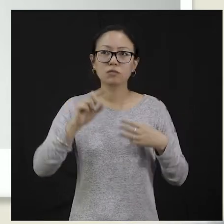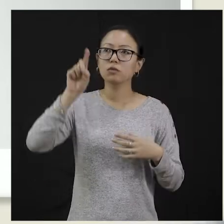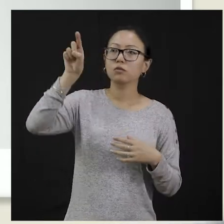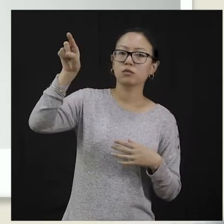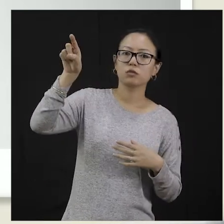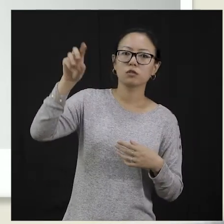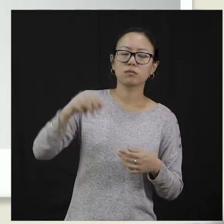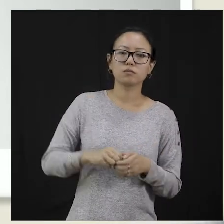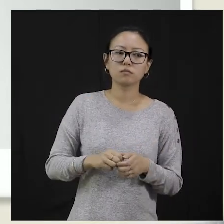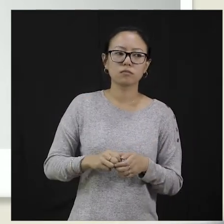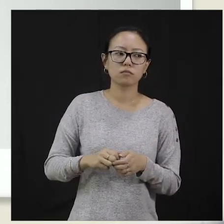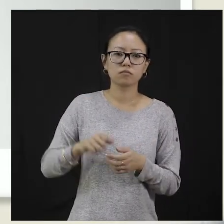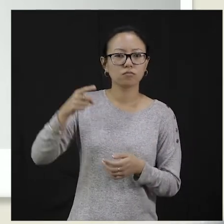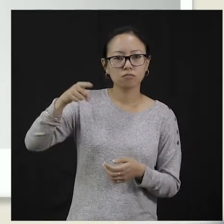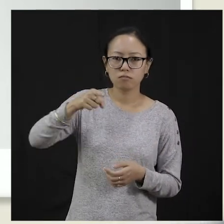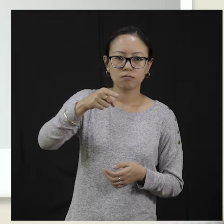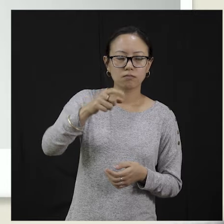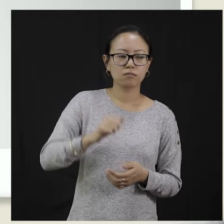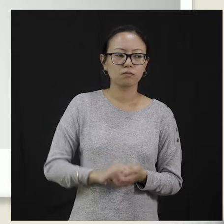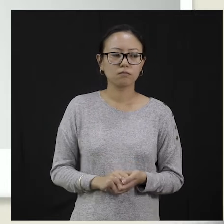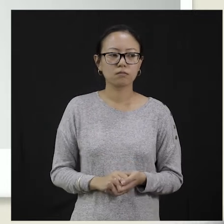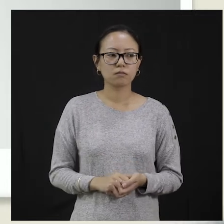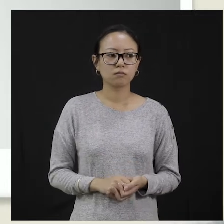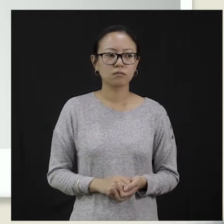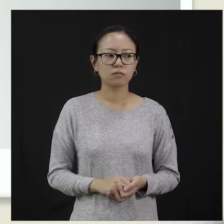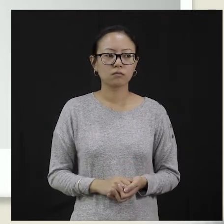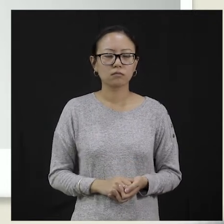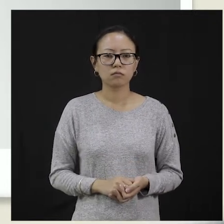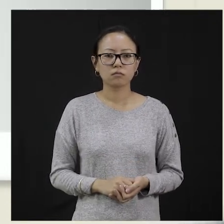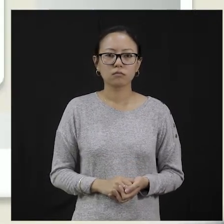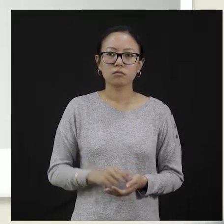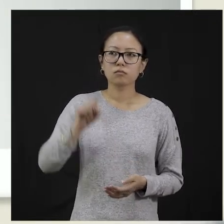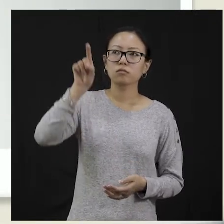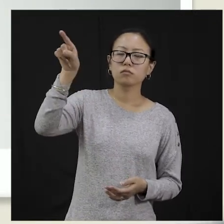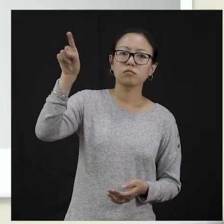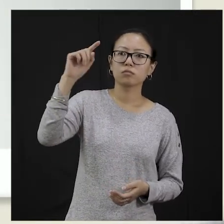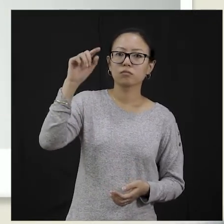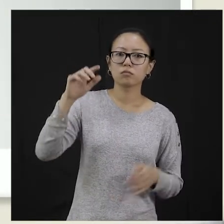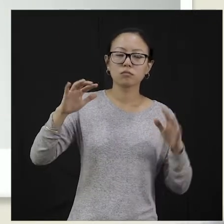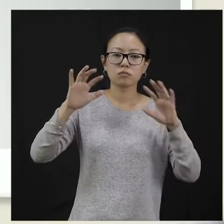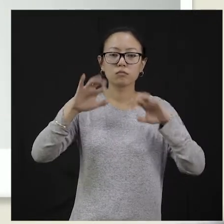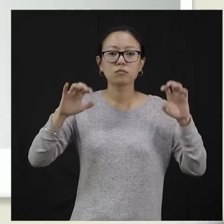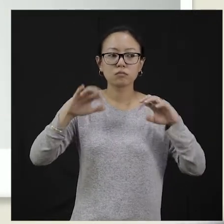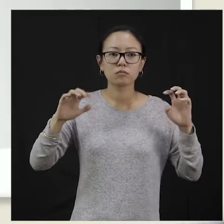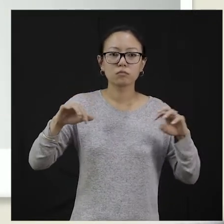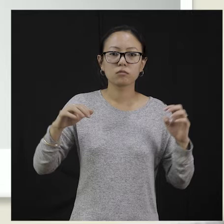bottom, right? Then you have to circle the animal on top like